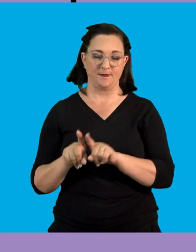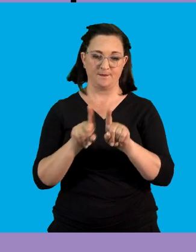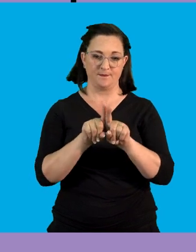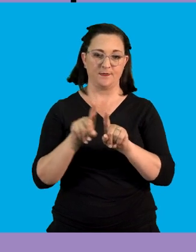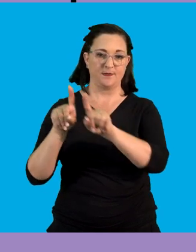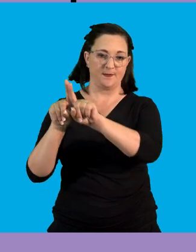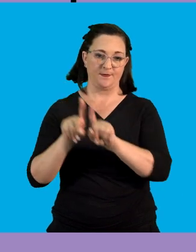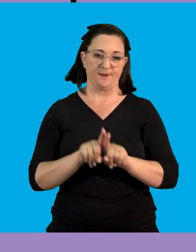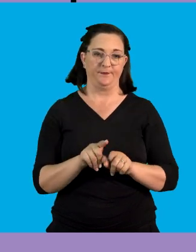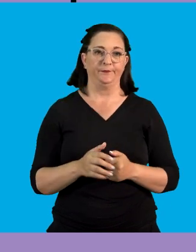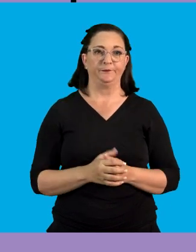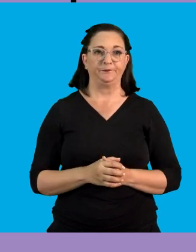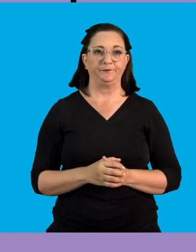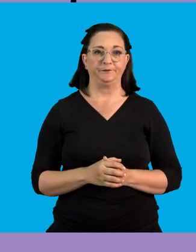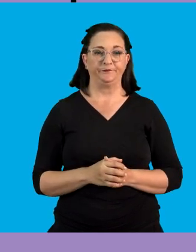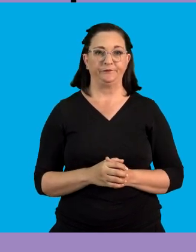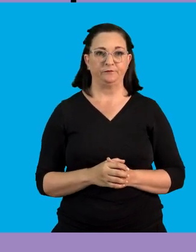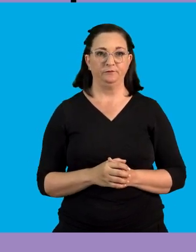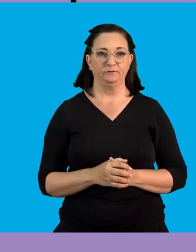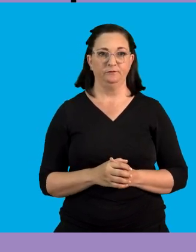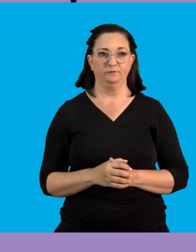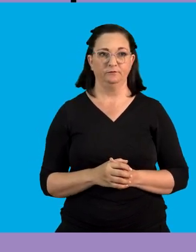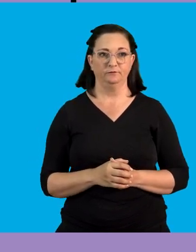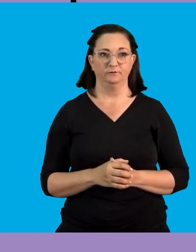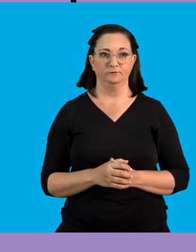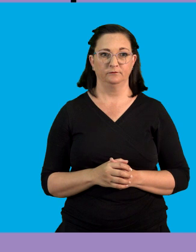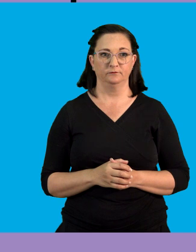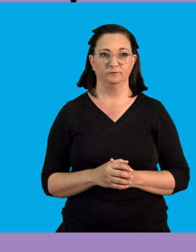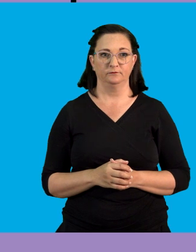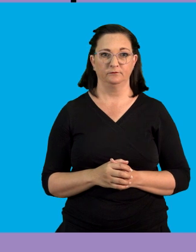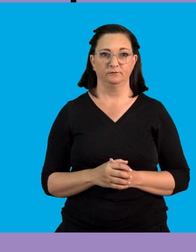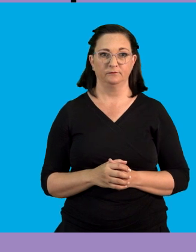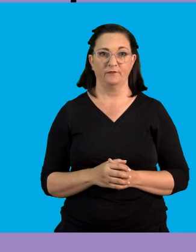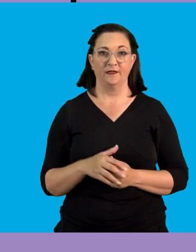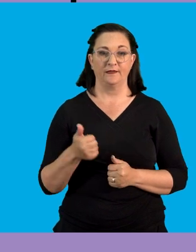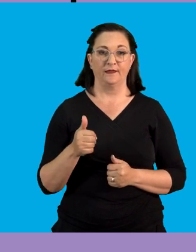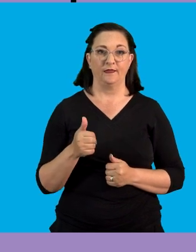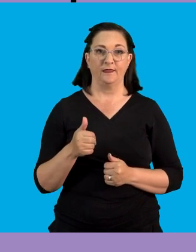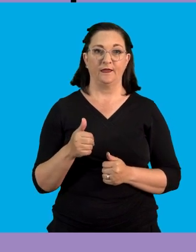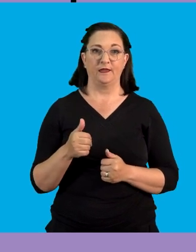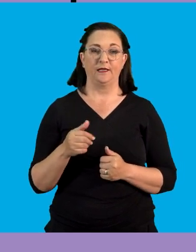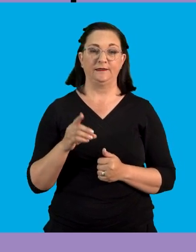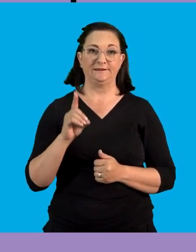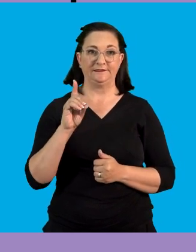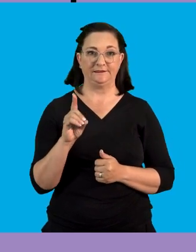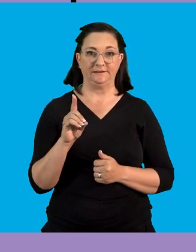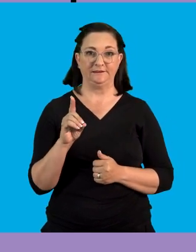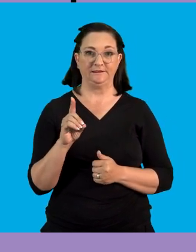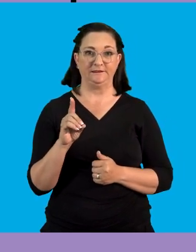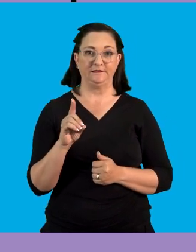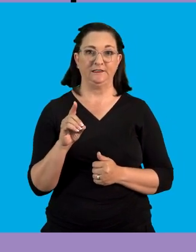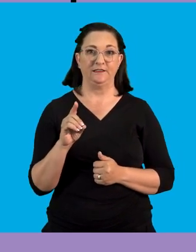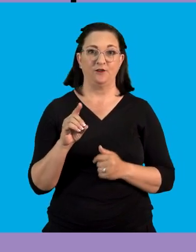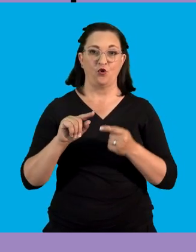are equal. Then let's look at the next one, which is angle D. Angle D